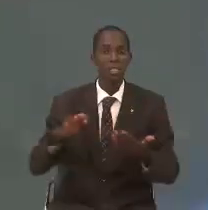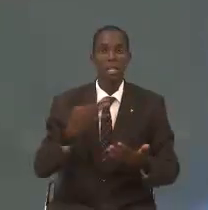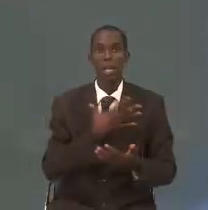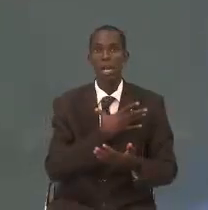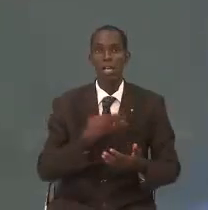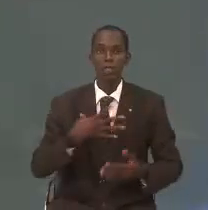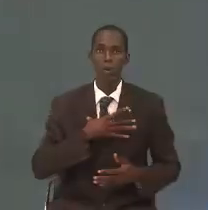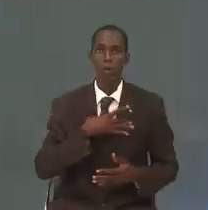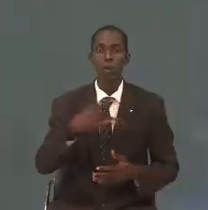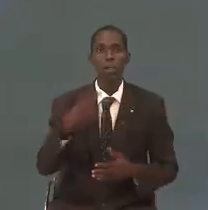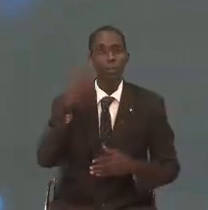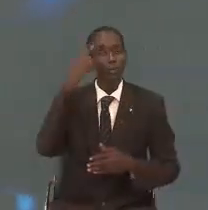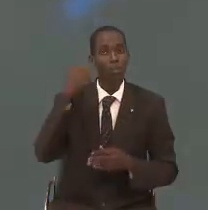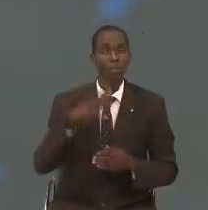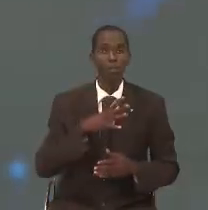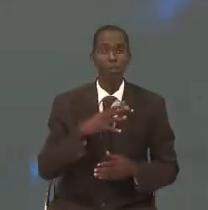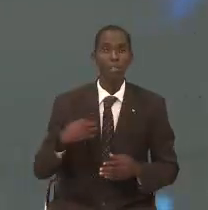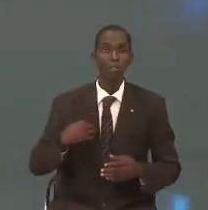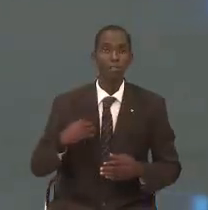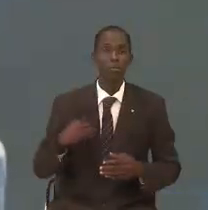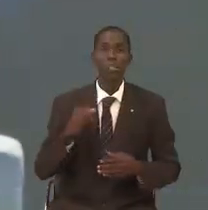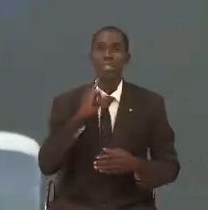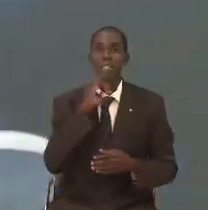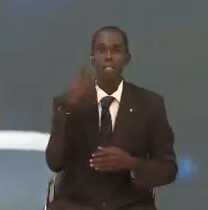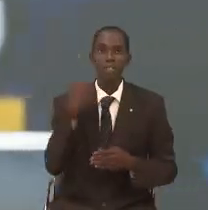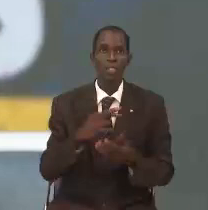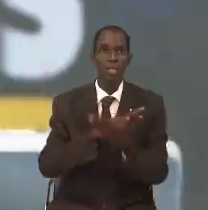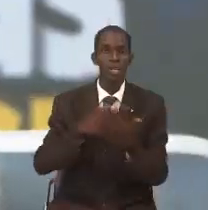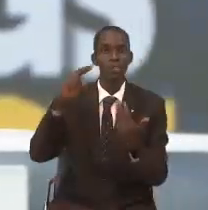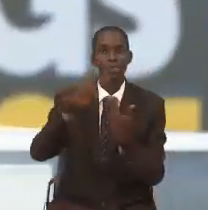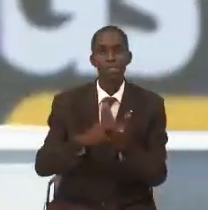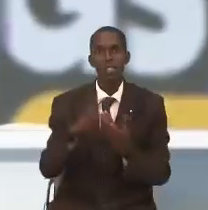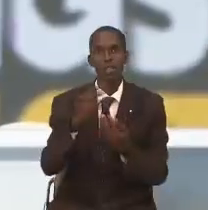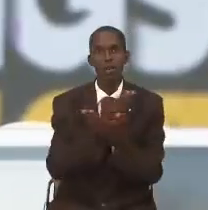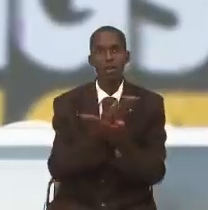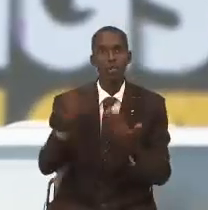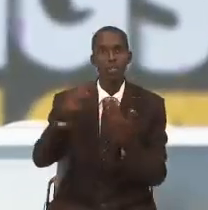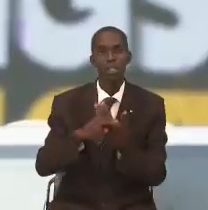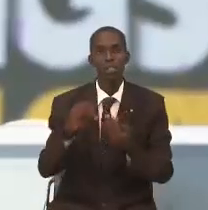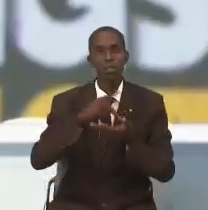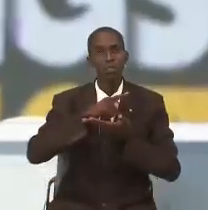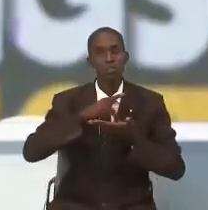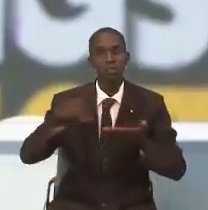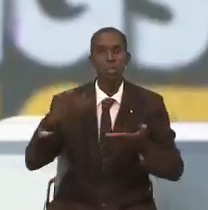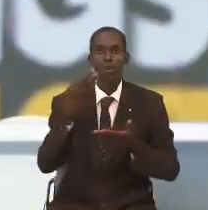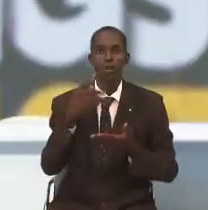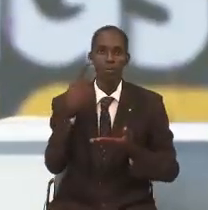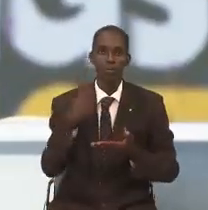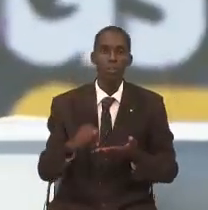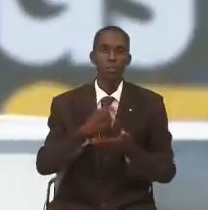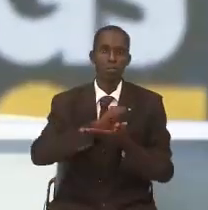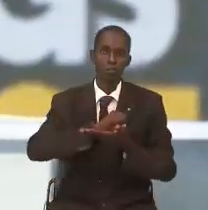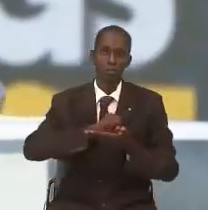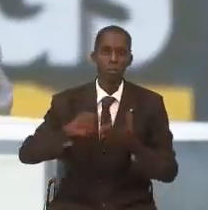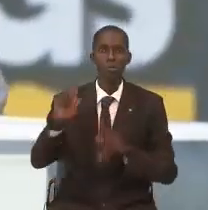white. For the fine linen is the righteousness, the holiness, the purity of the saints. For you